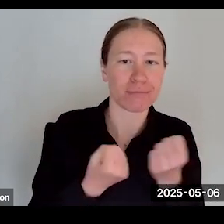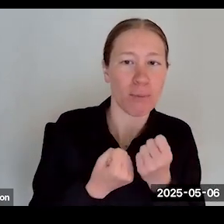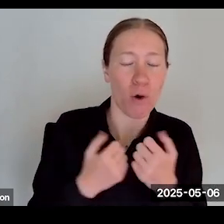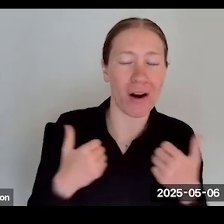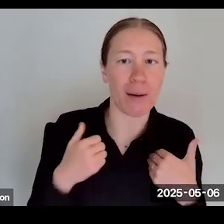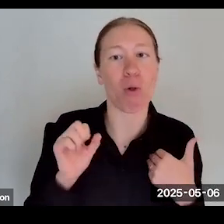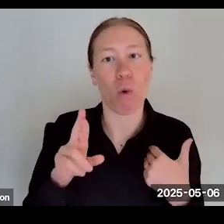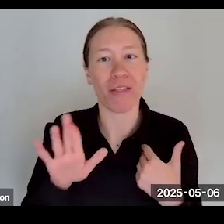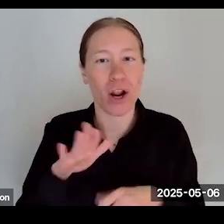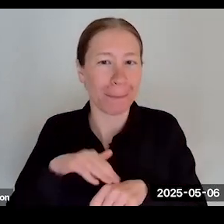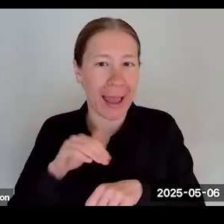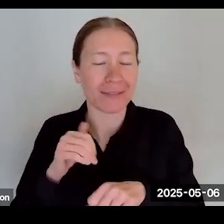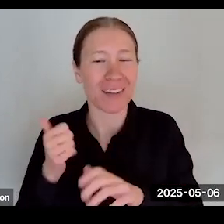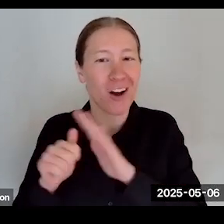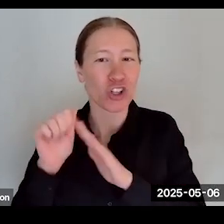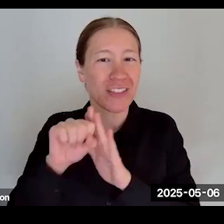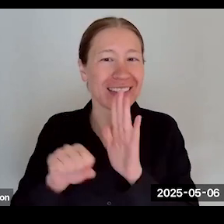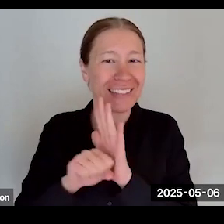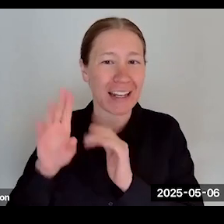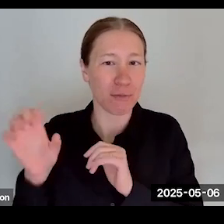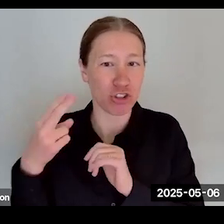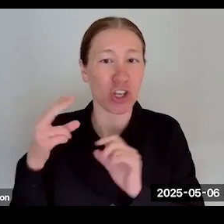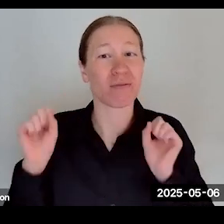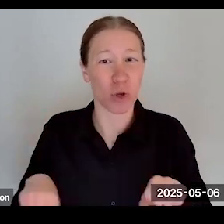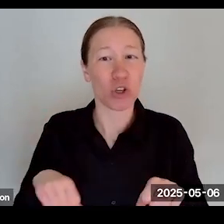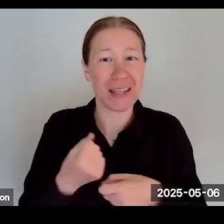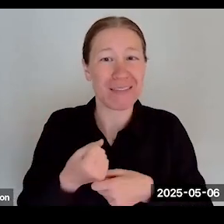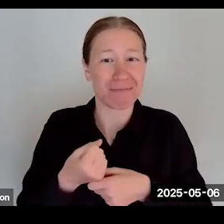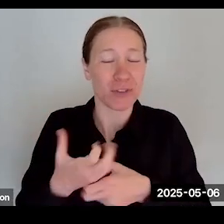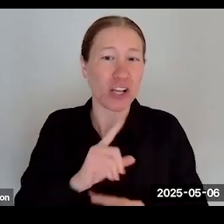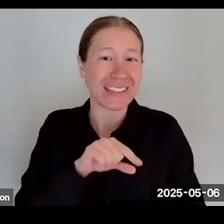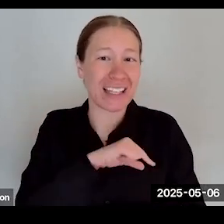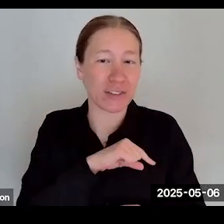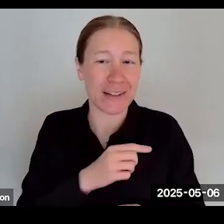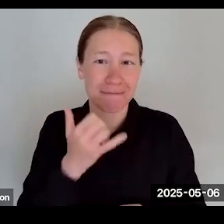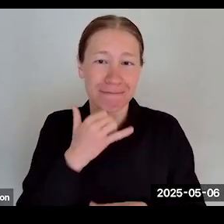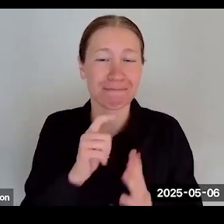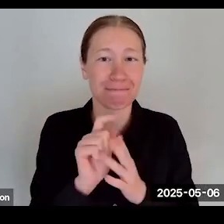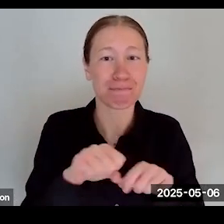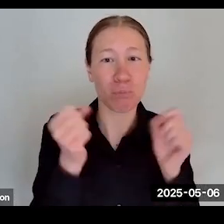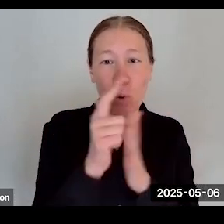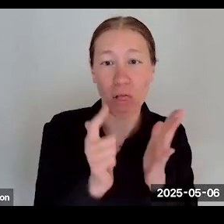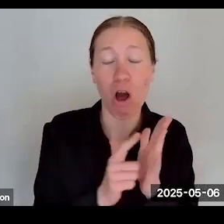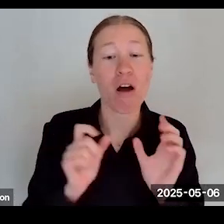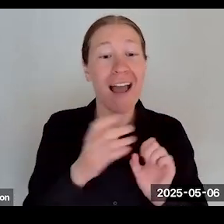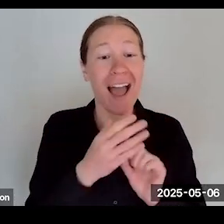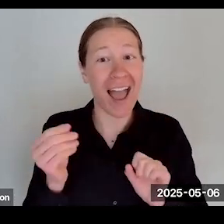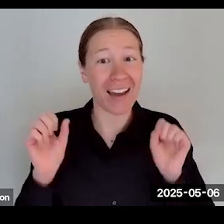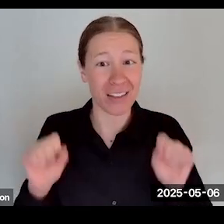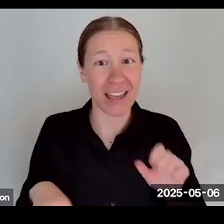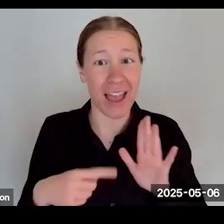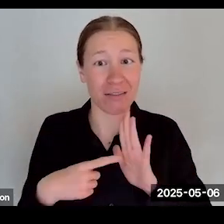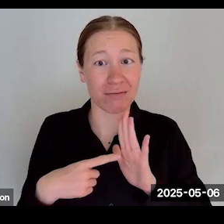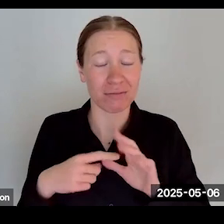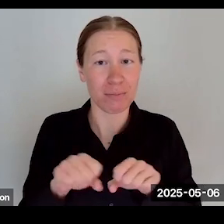of Michigan may be guilty of a misdemeanor. It's also a misdemeanor for an individual without a disability to represent their